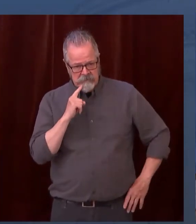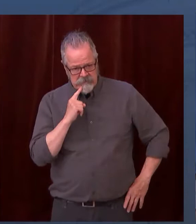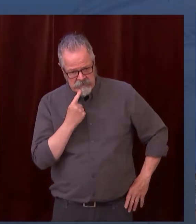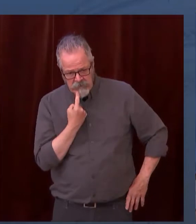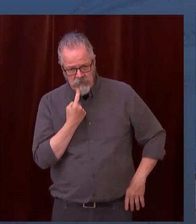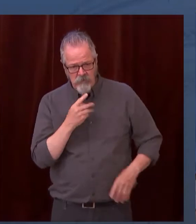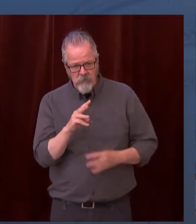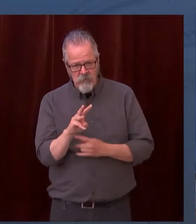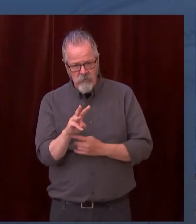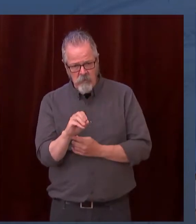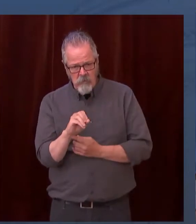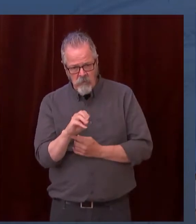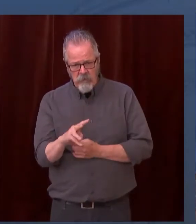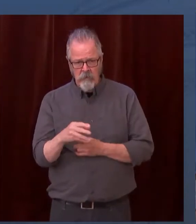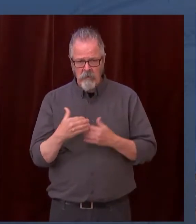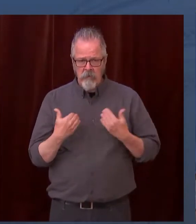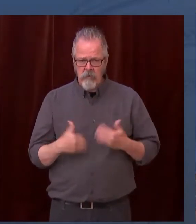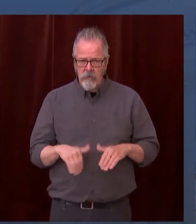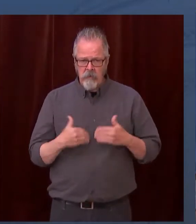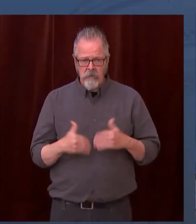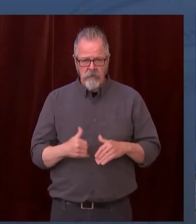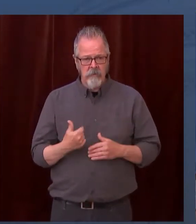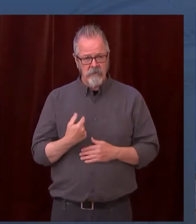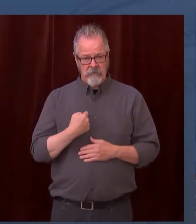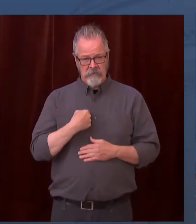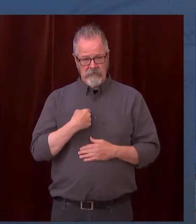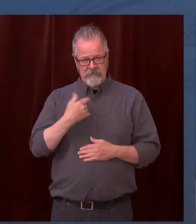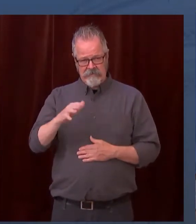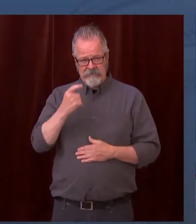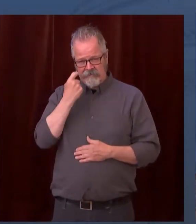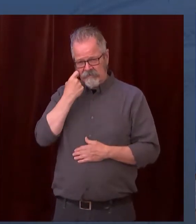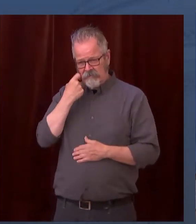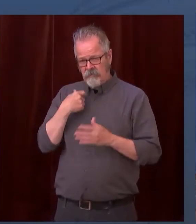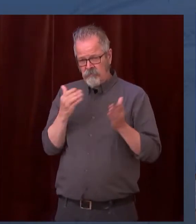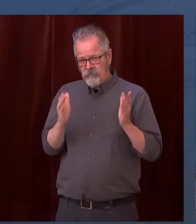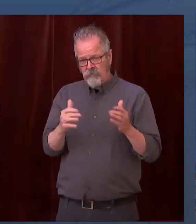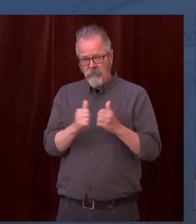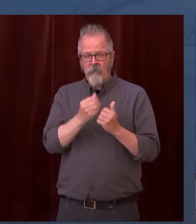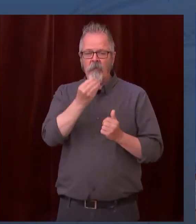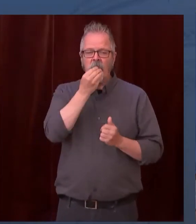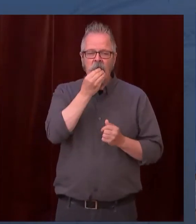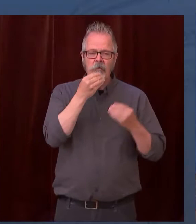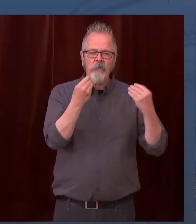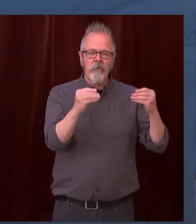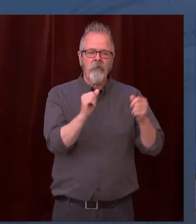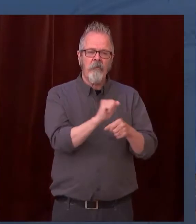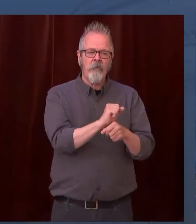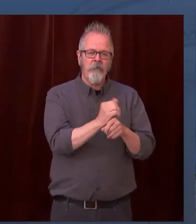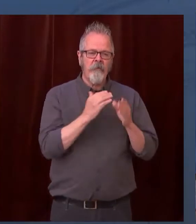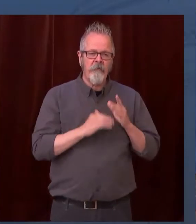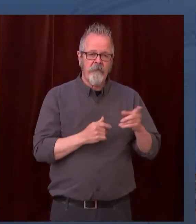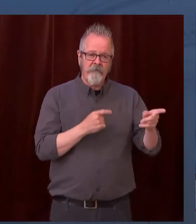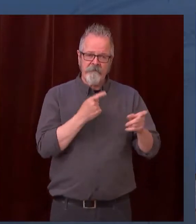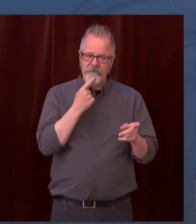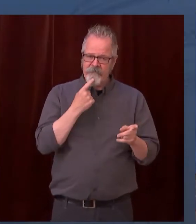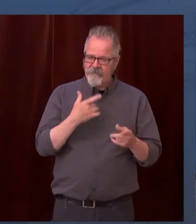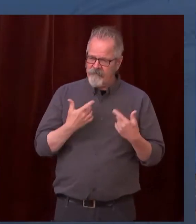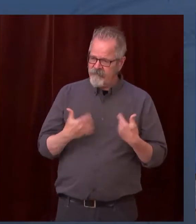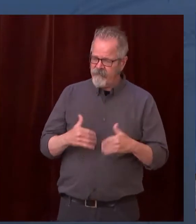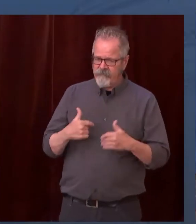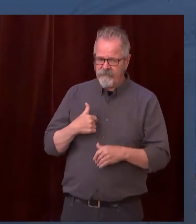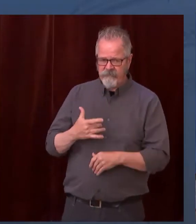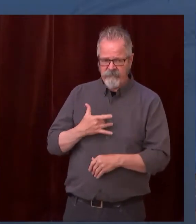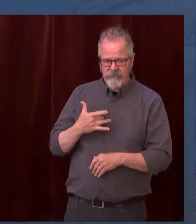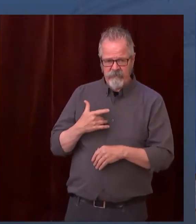risk if people are not wearing masks. Now, here's another piece of good news, and that is